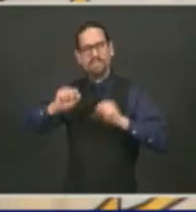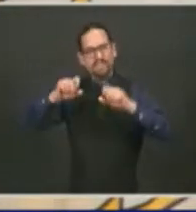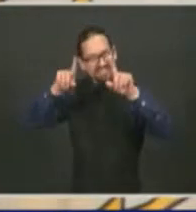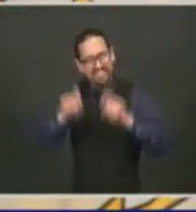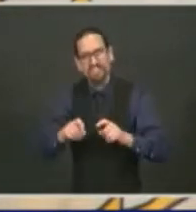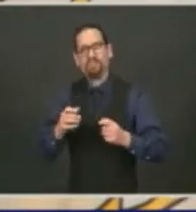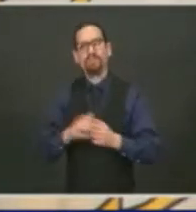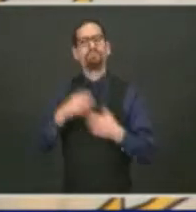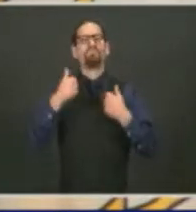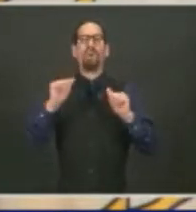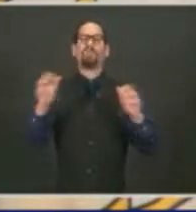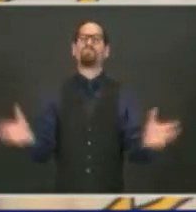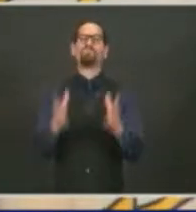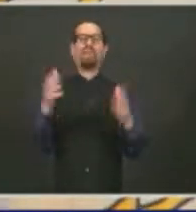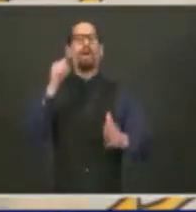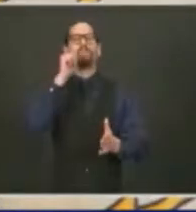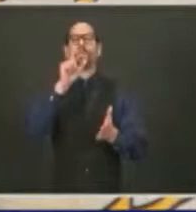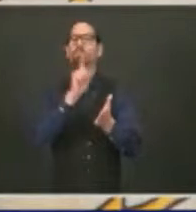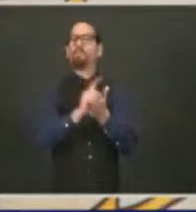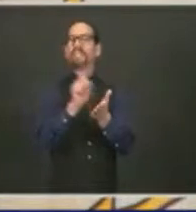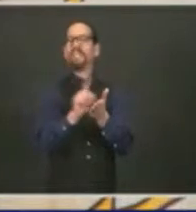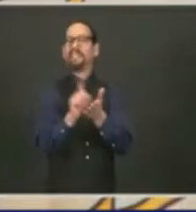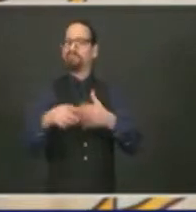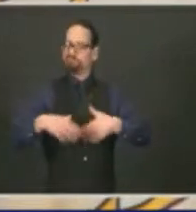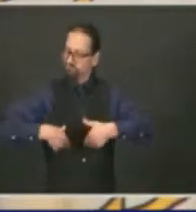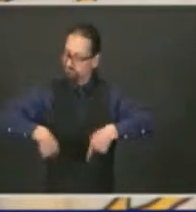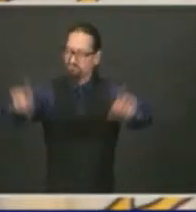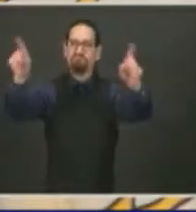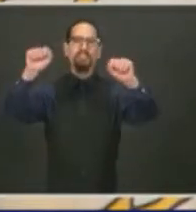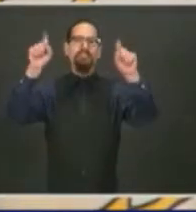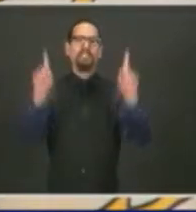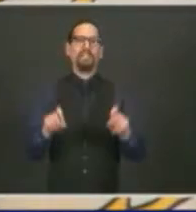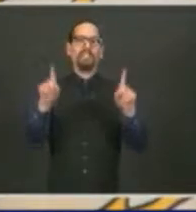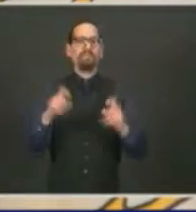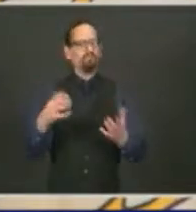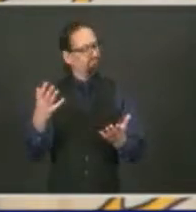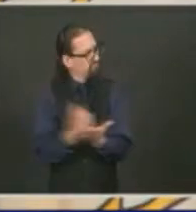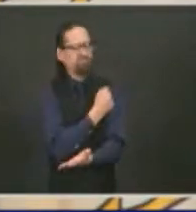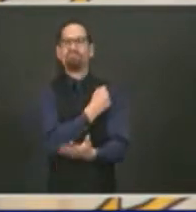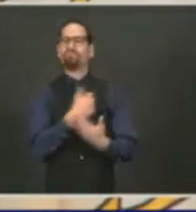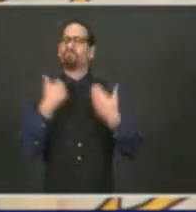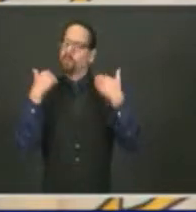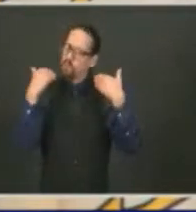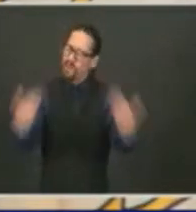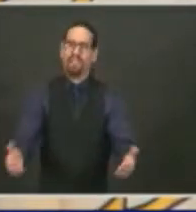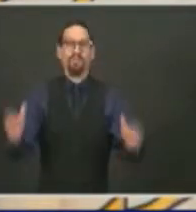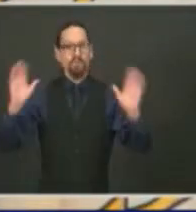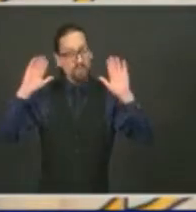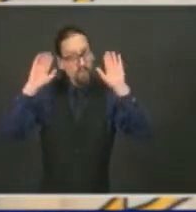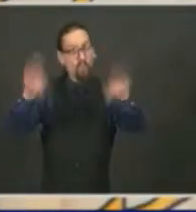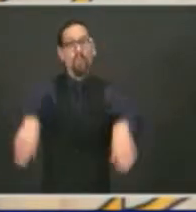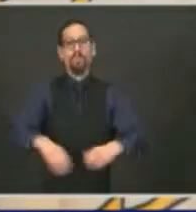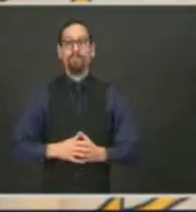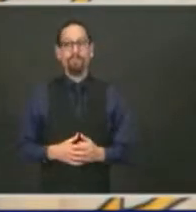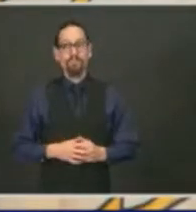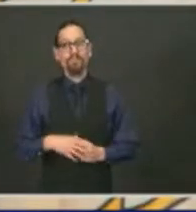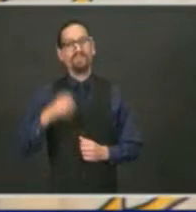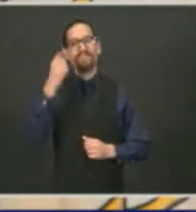that. Just go ahead and do it. Getting tested is